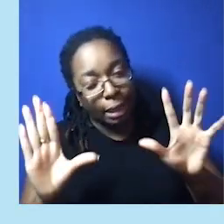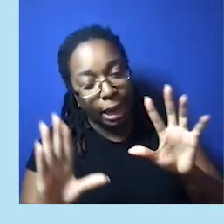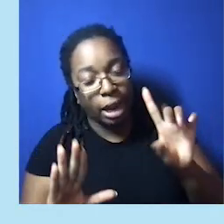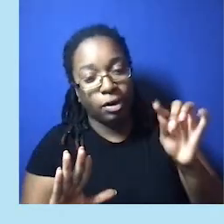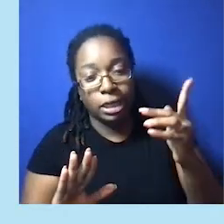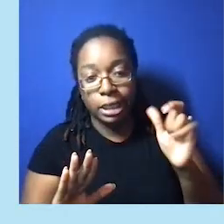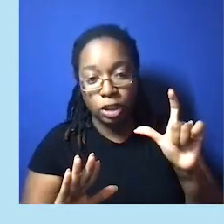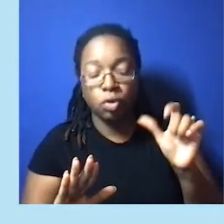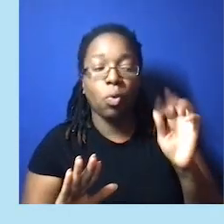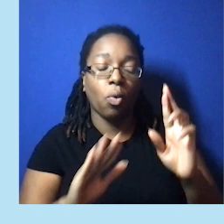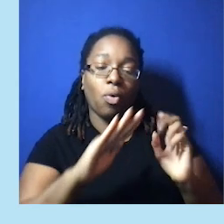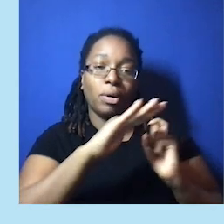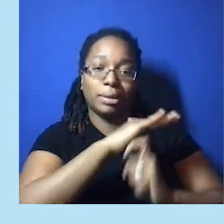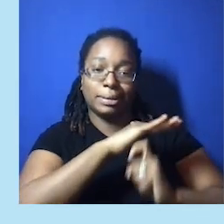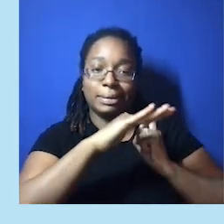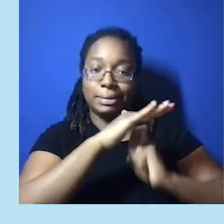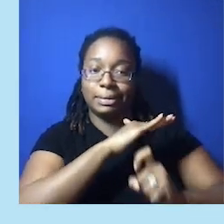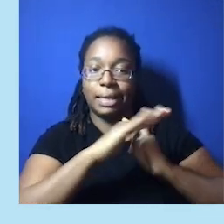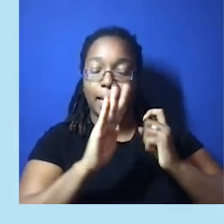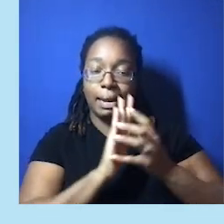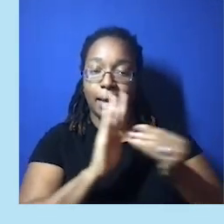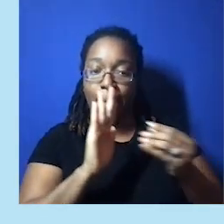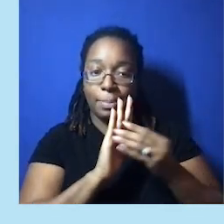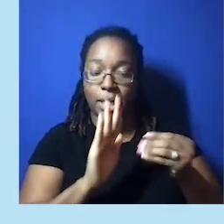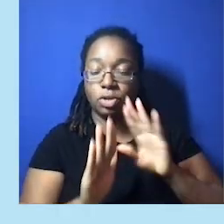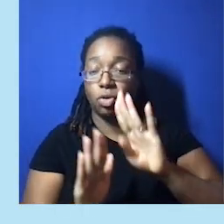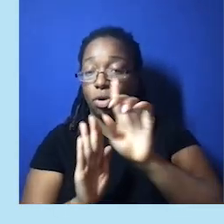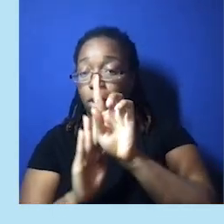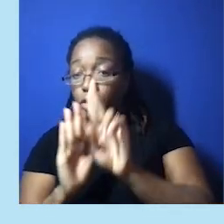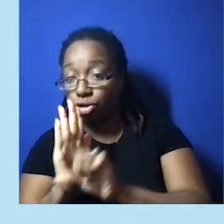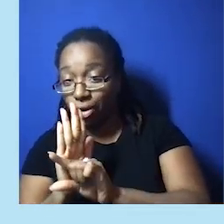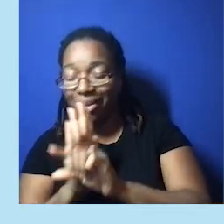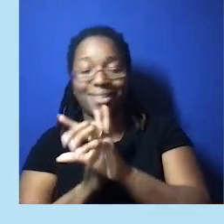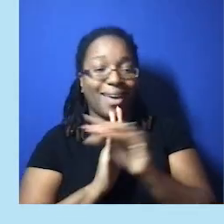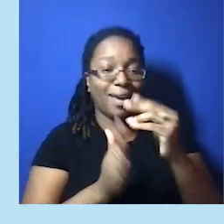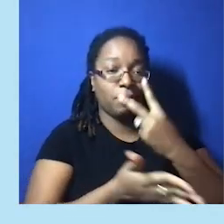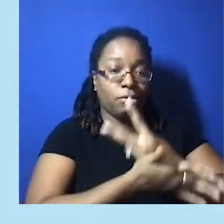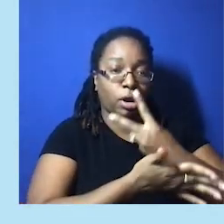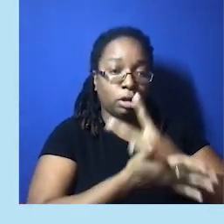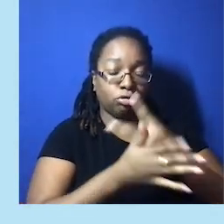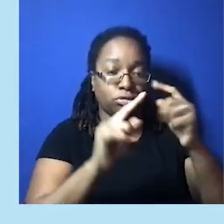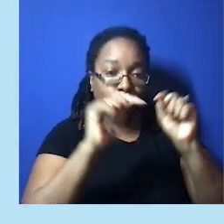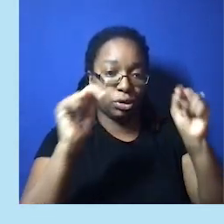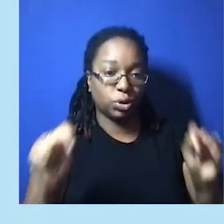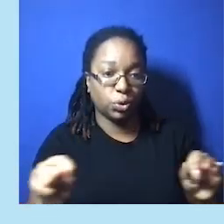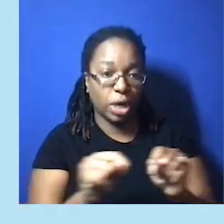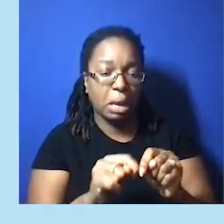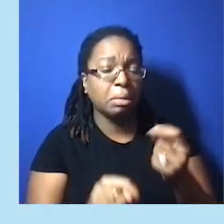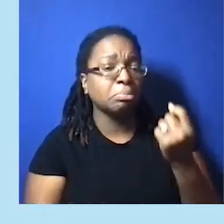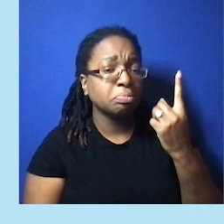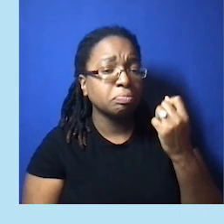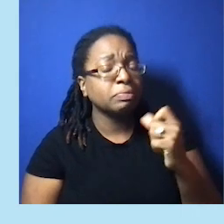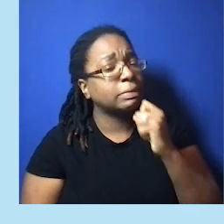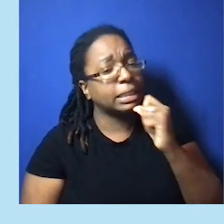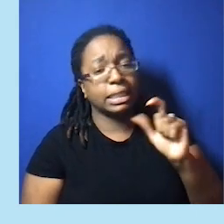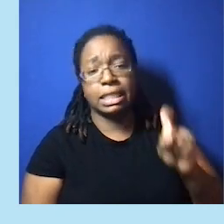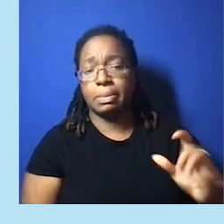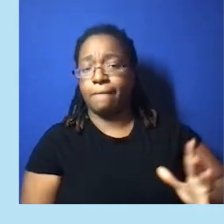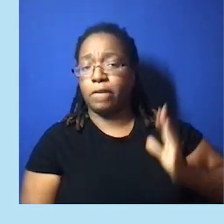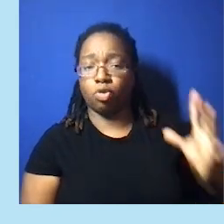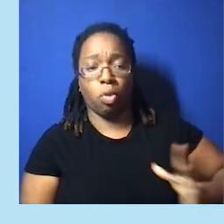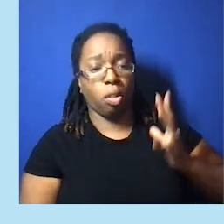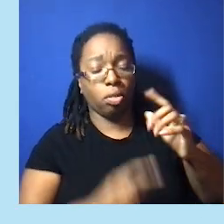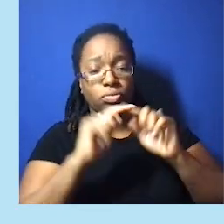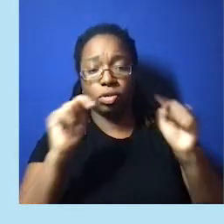of all of your undergrad and graduate student transcripts. Please note these can be unofficial. They don't need to be official